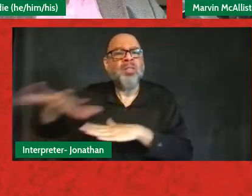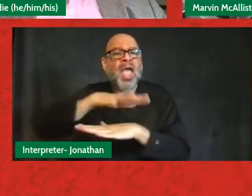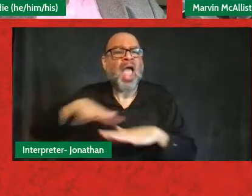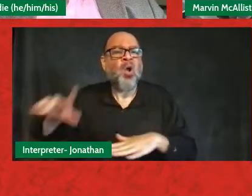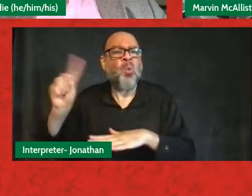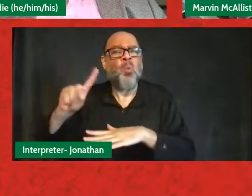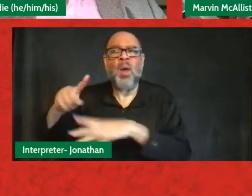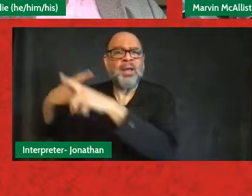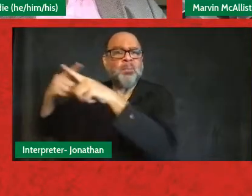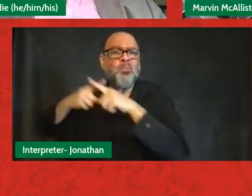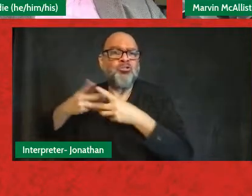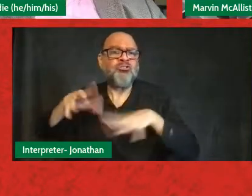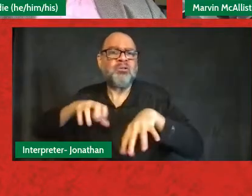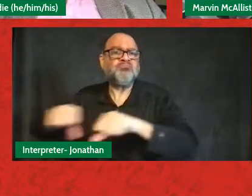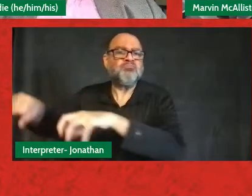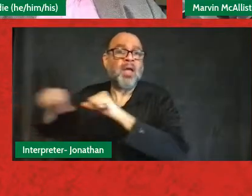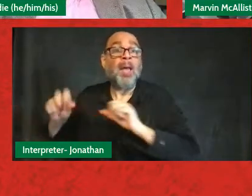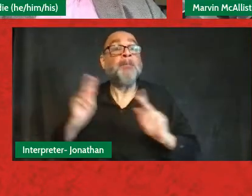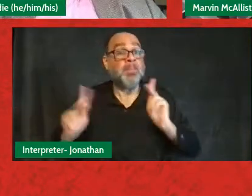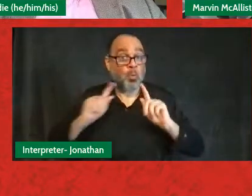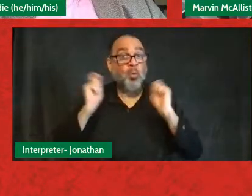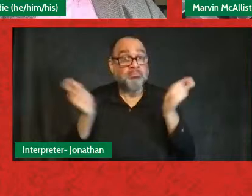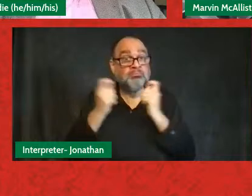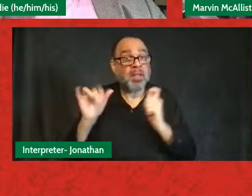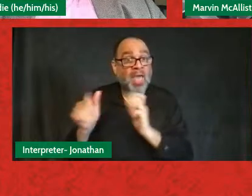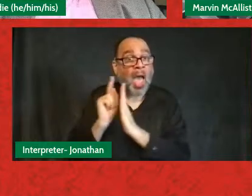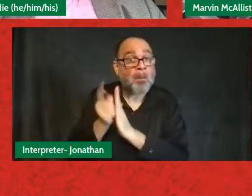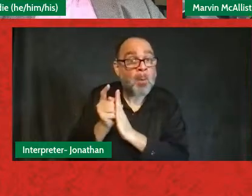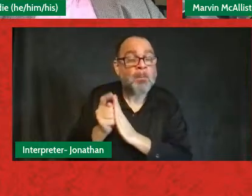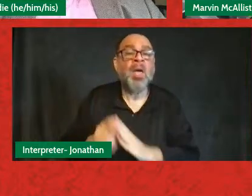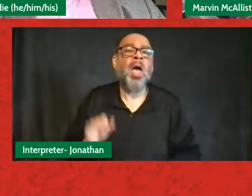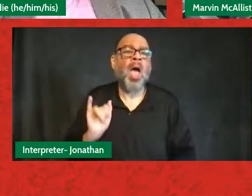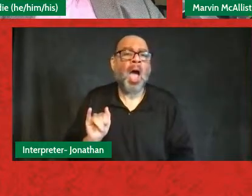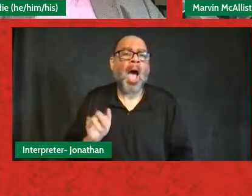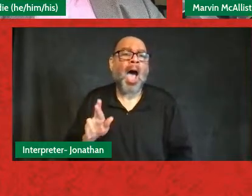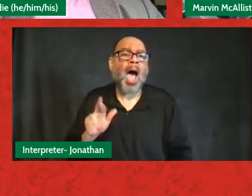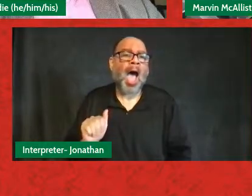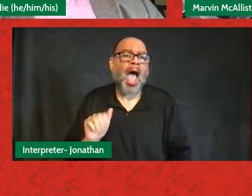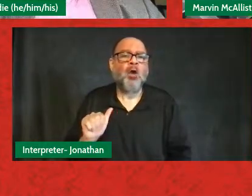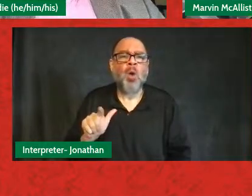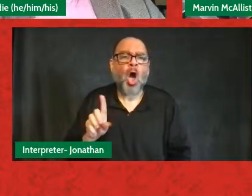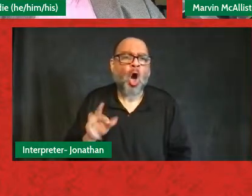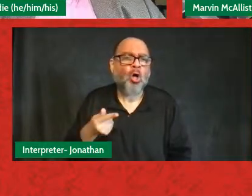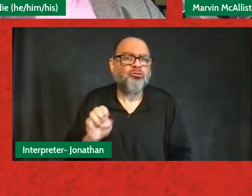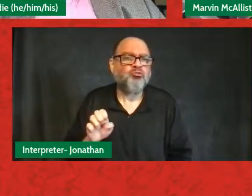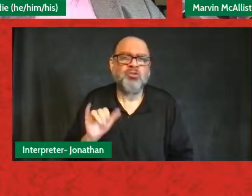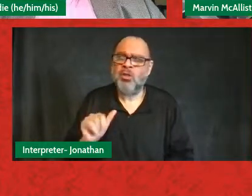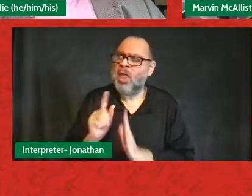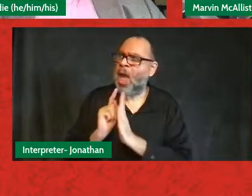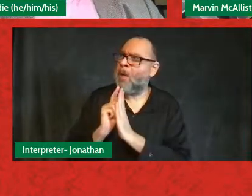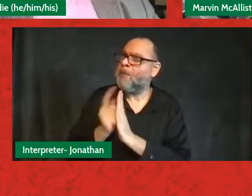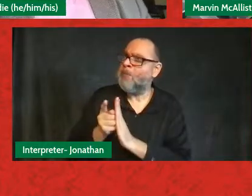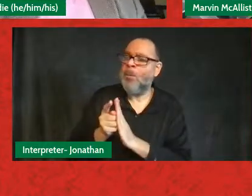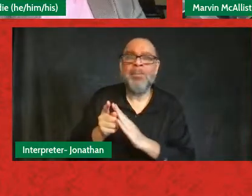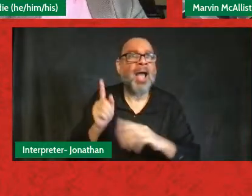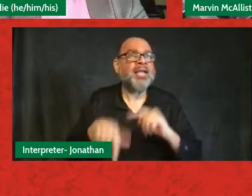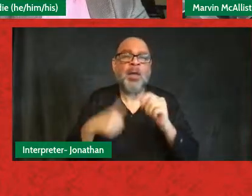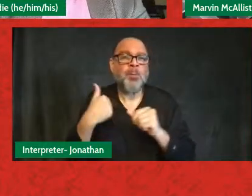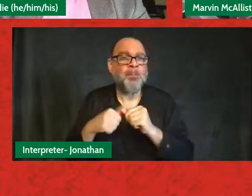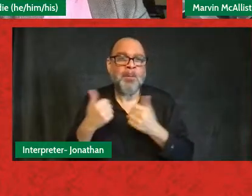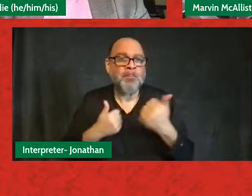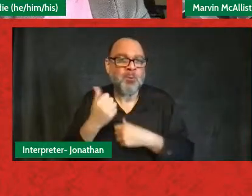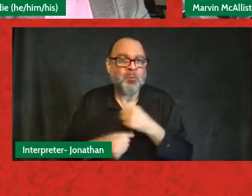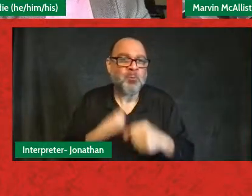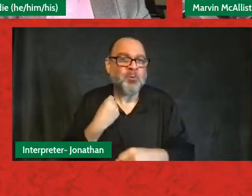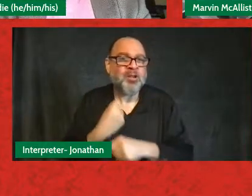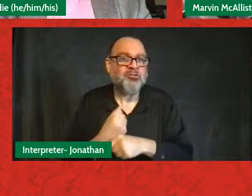about that moment and commemorating that moment, Ira Aldridge, and I can't remember when exactly, but he gave a speech, stood up in